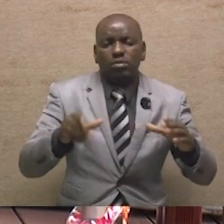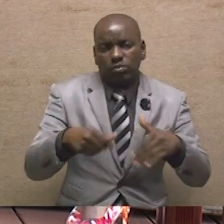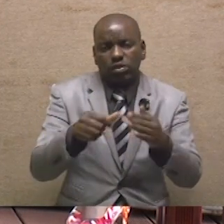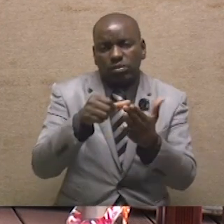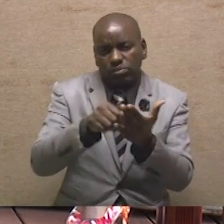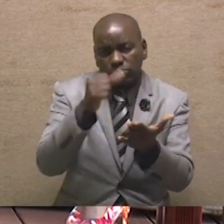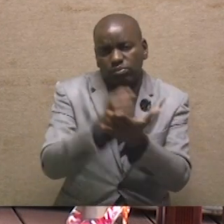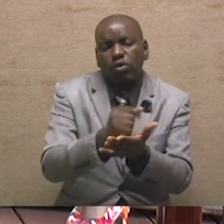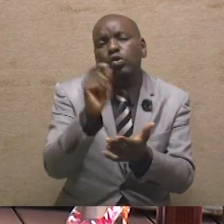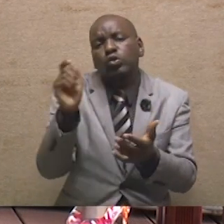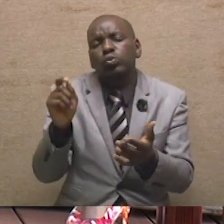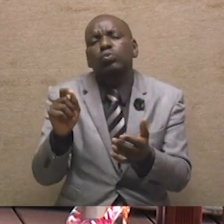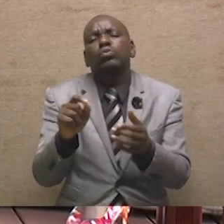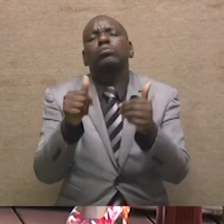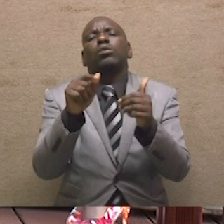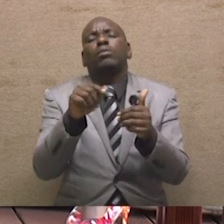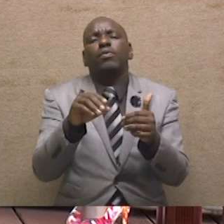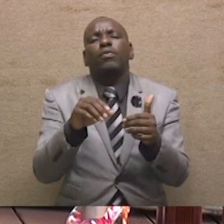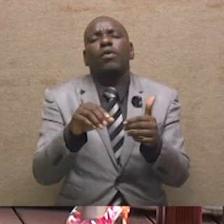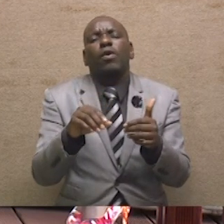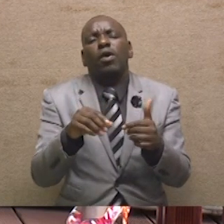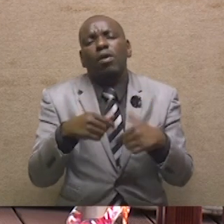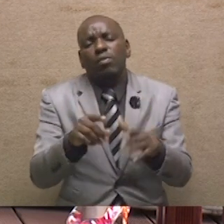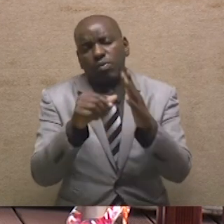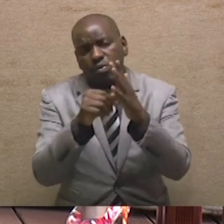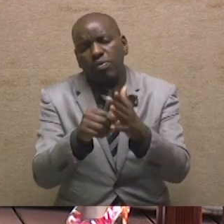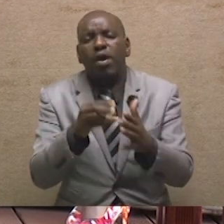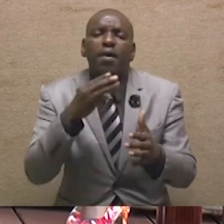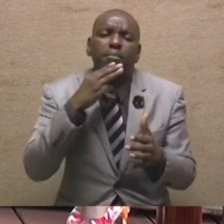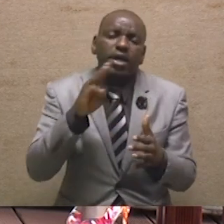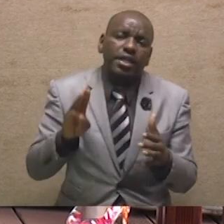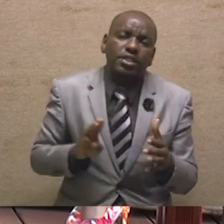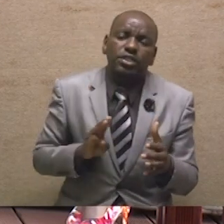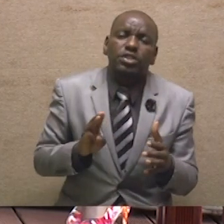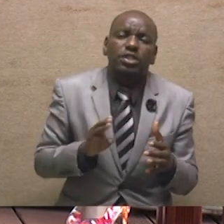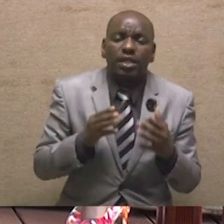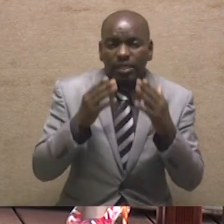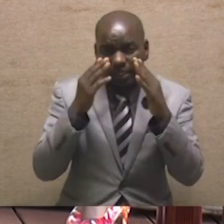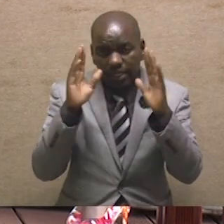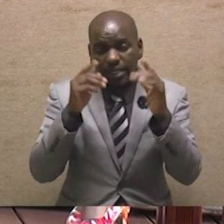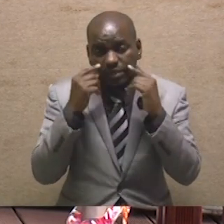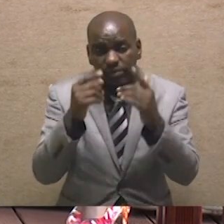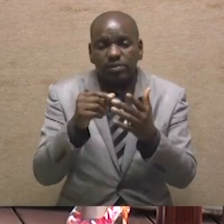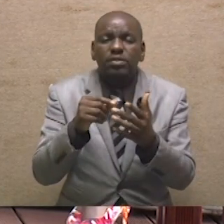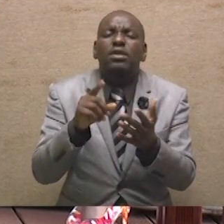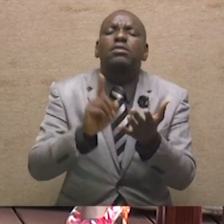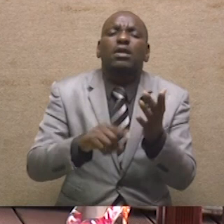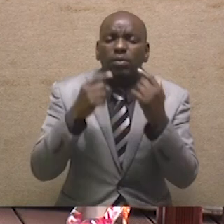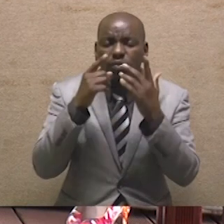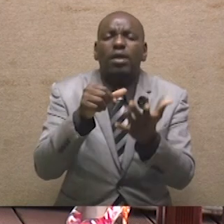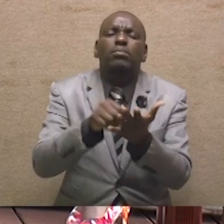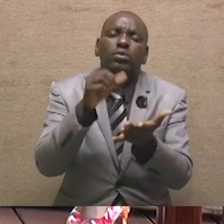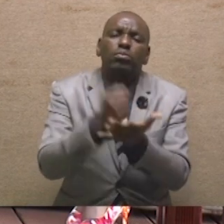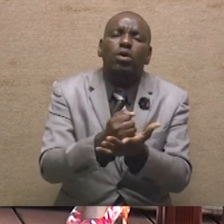it important for parents to take their kids to a registered school? The presumption is that the parents care